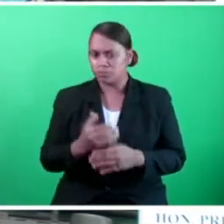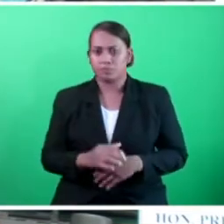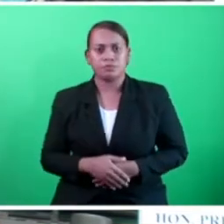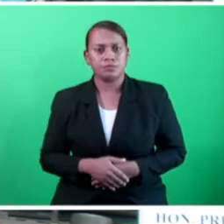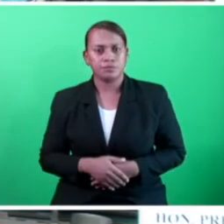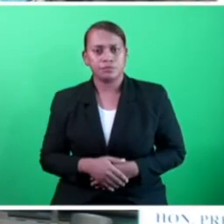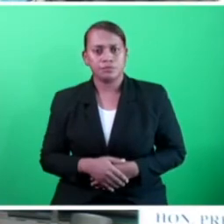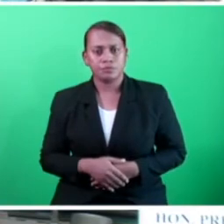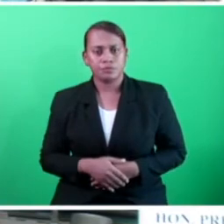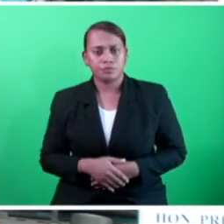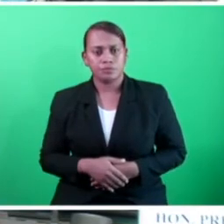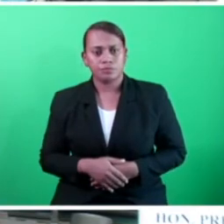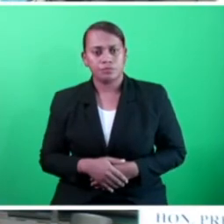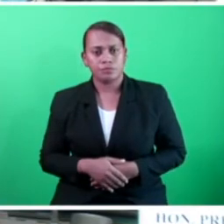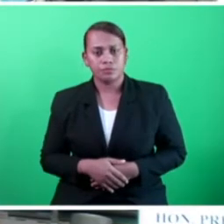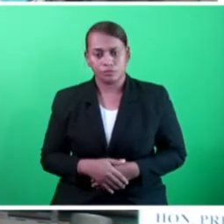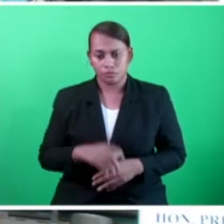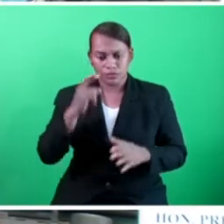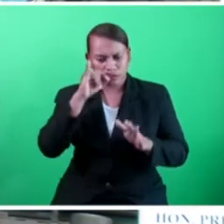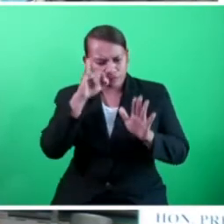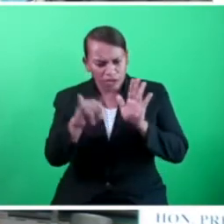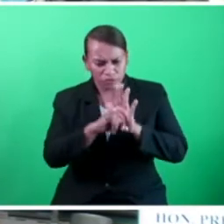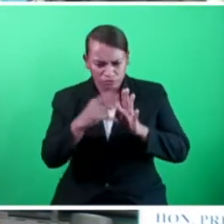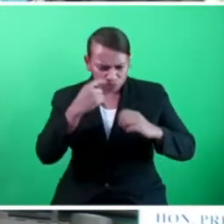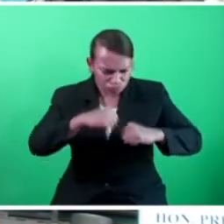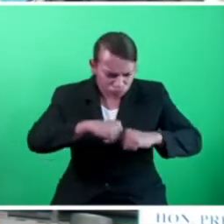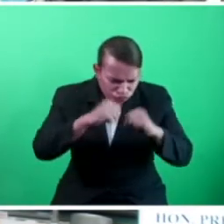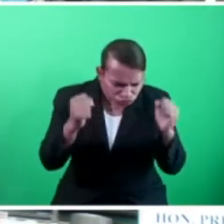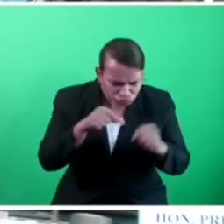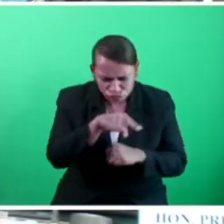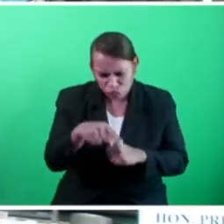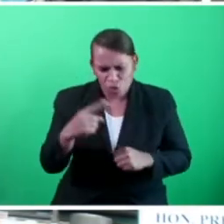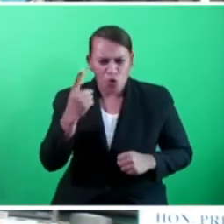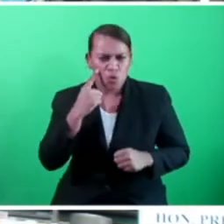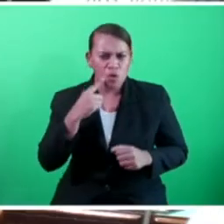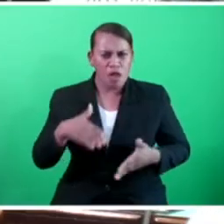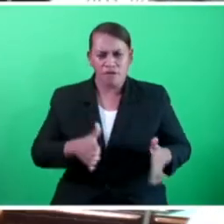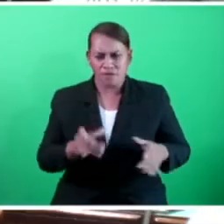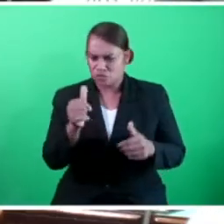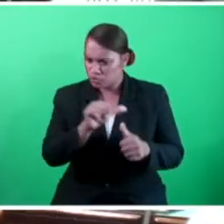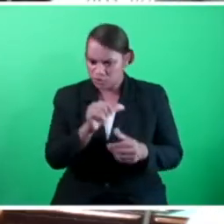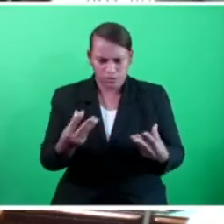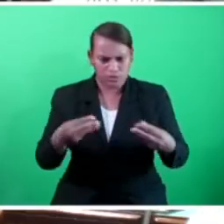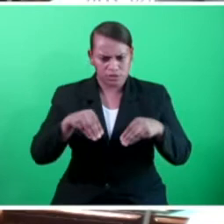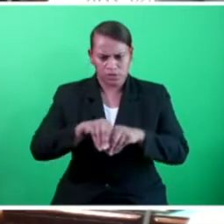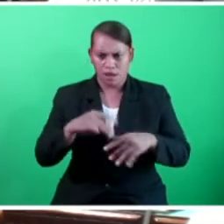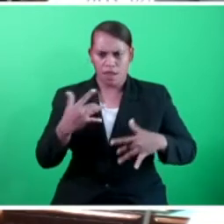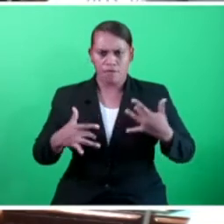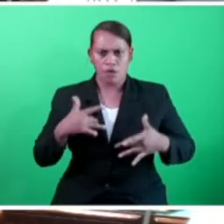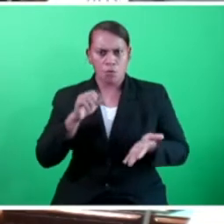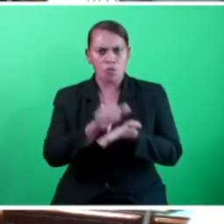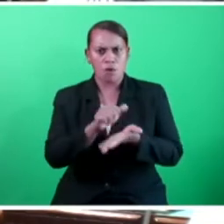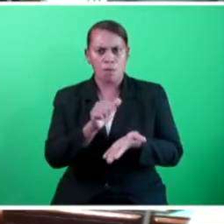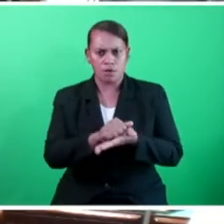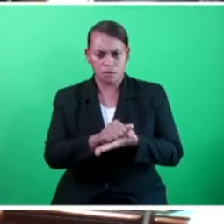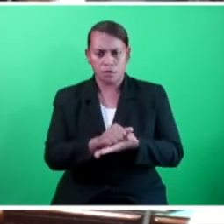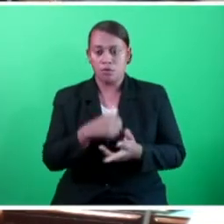that our waterways, which was supposed to be a source of our livelihood, was also, due to change in